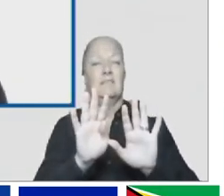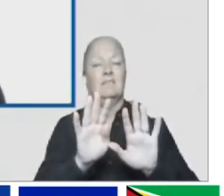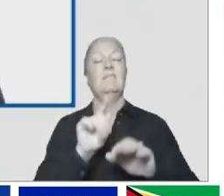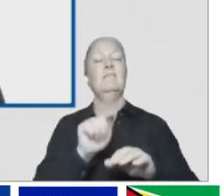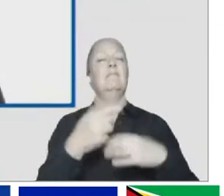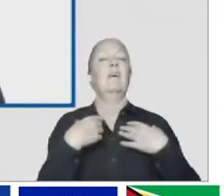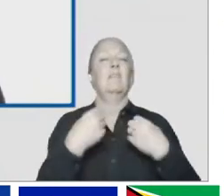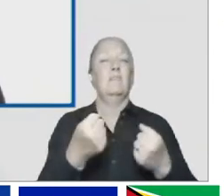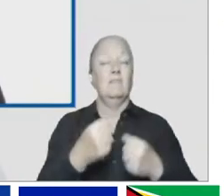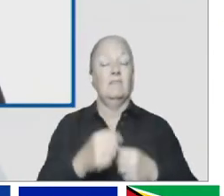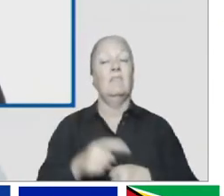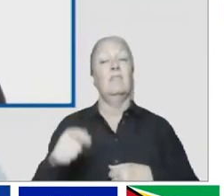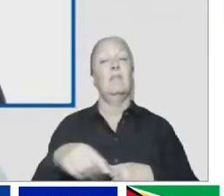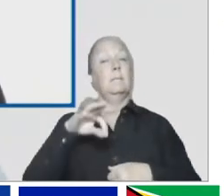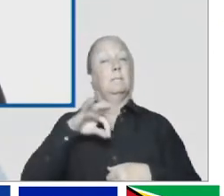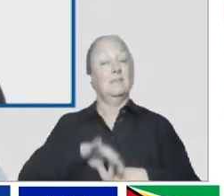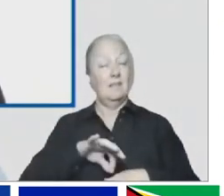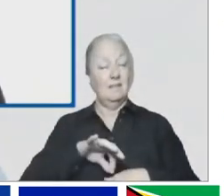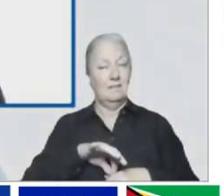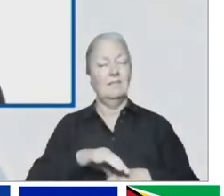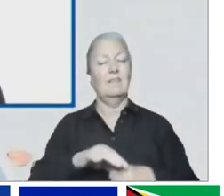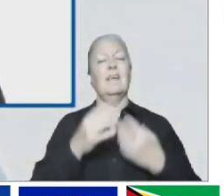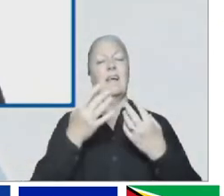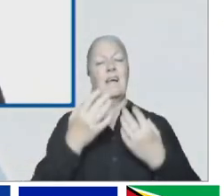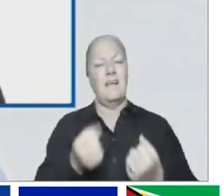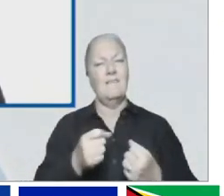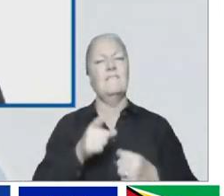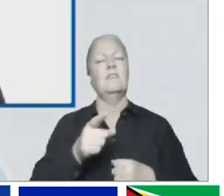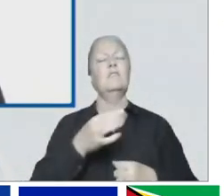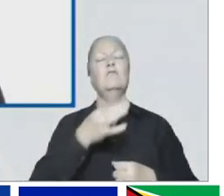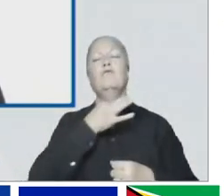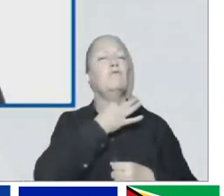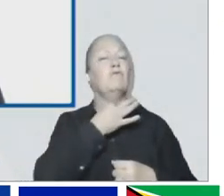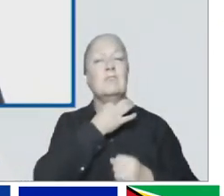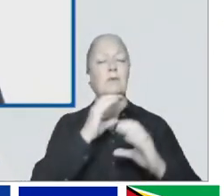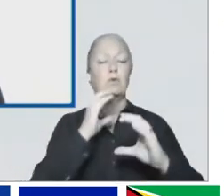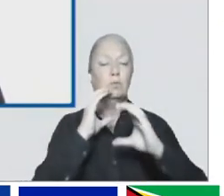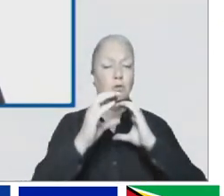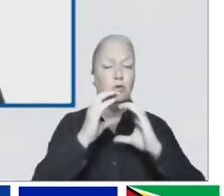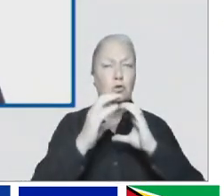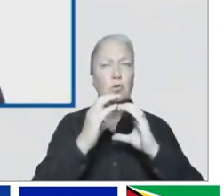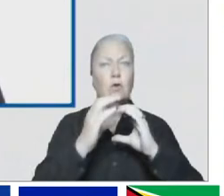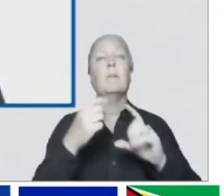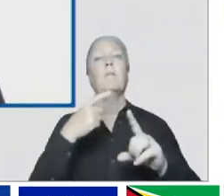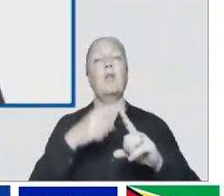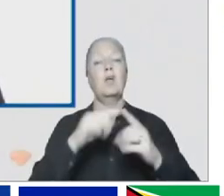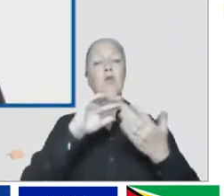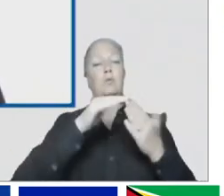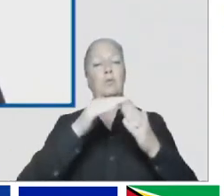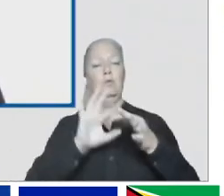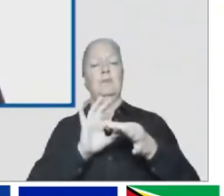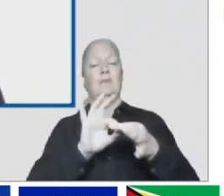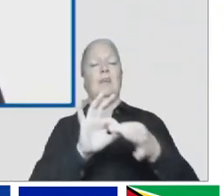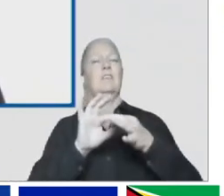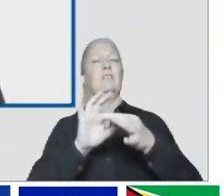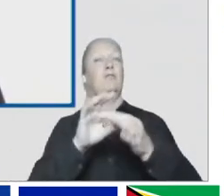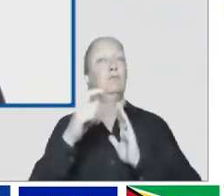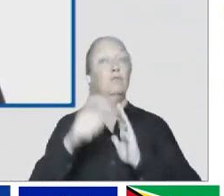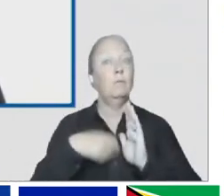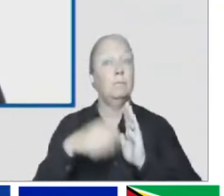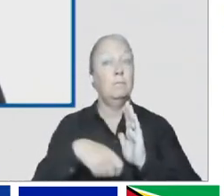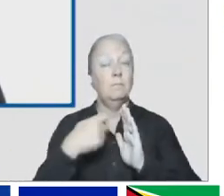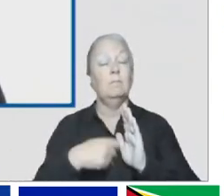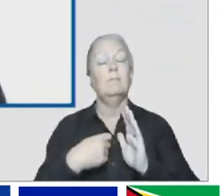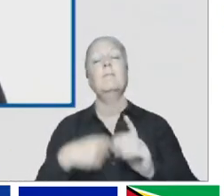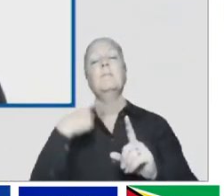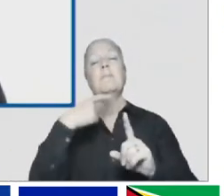an aggressive risk communication and community engagement program, as well as an enhanced surveillance program, what we call